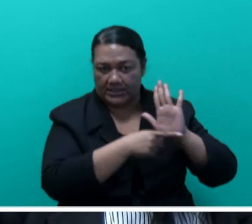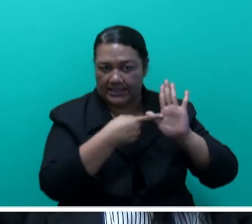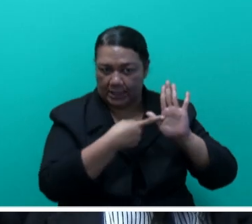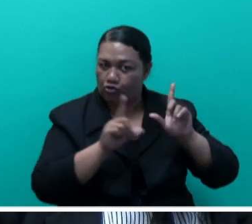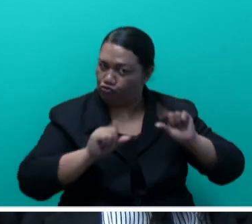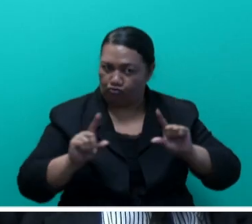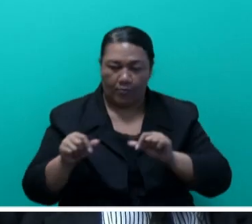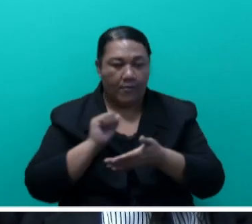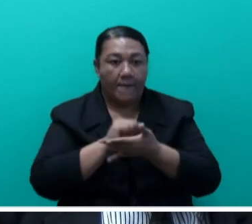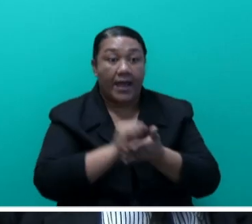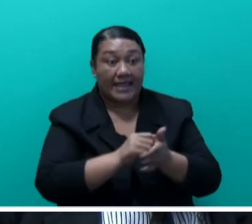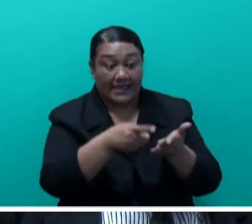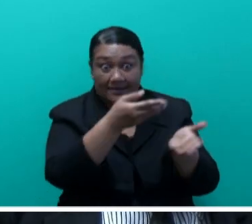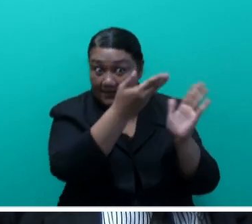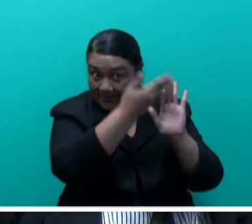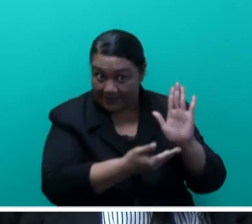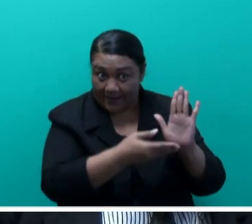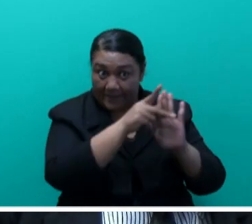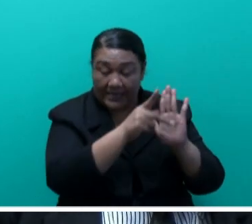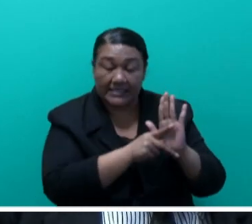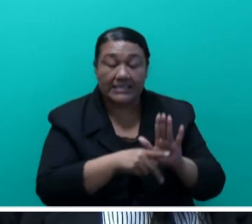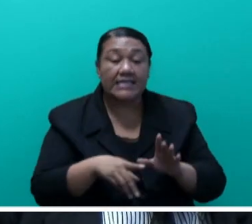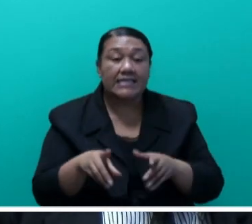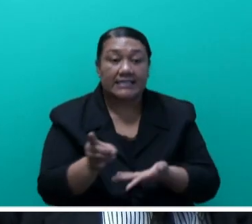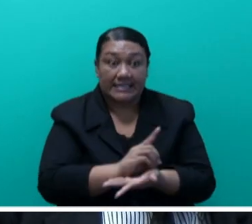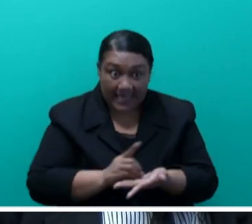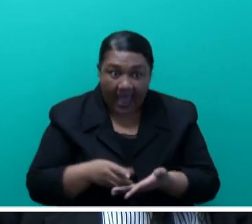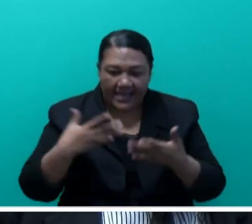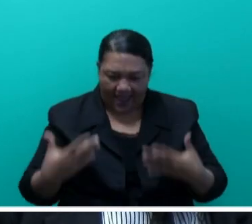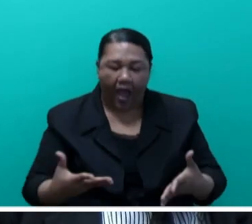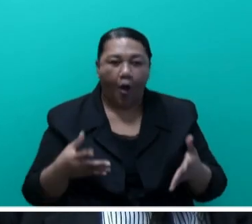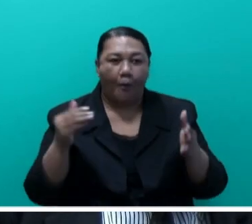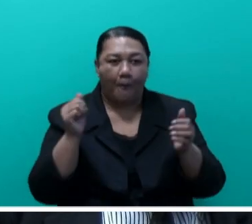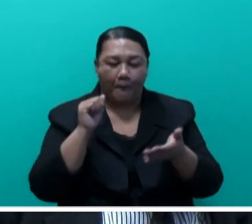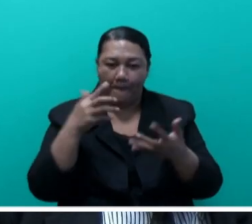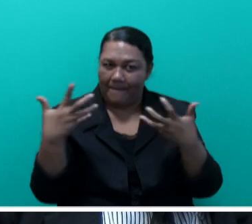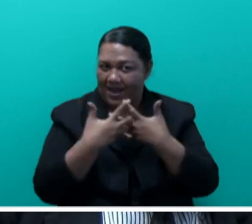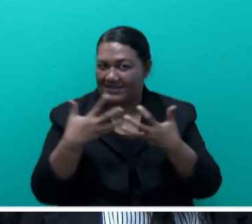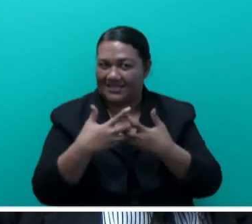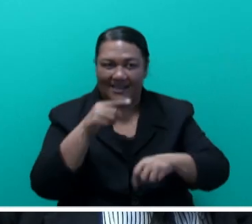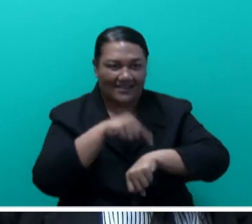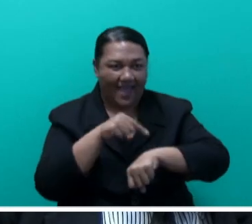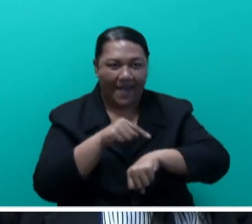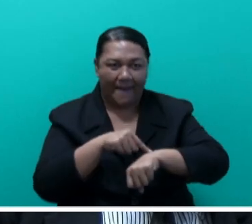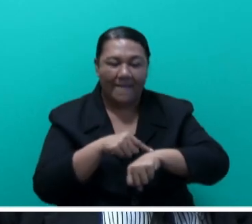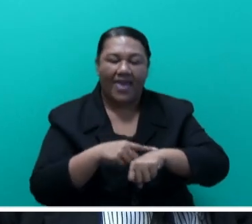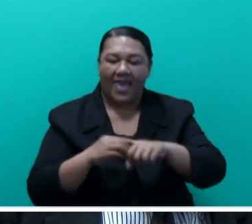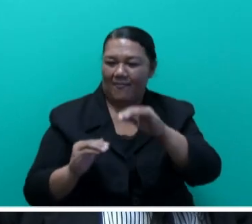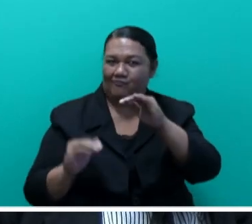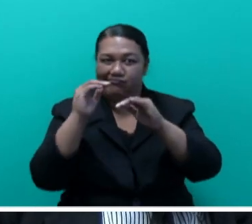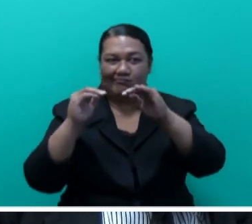is designed with a clear timeline and milestones to ensure that progress is measurable